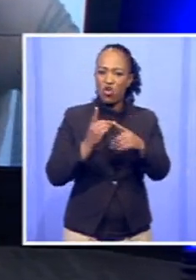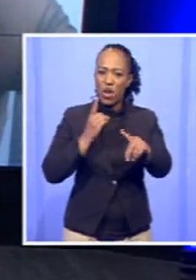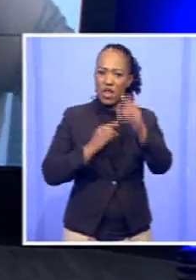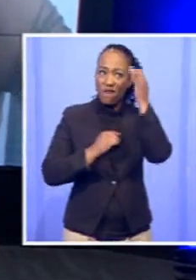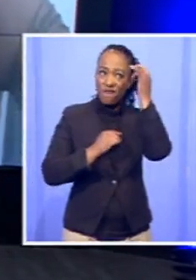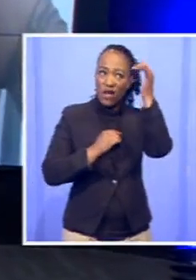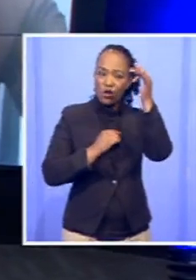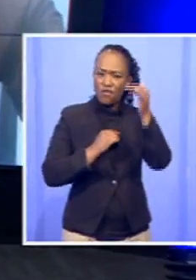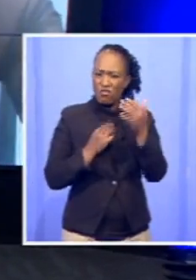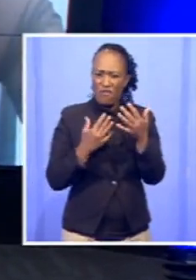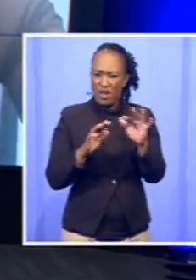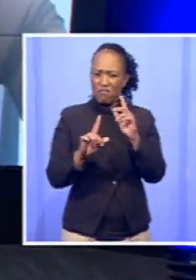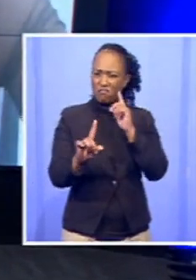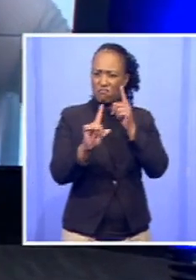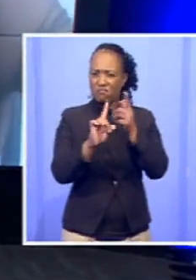it?